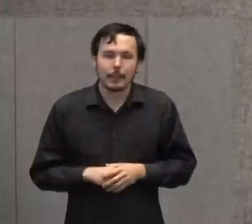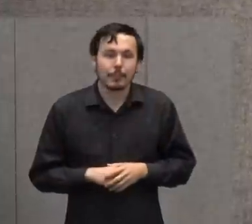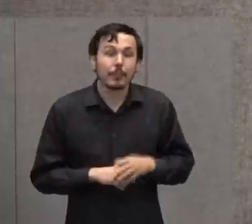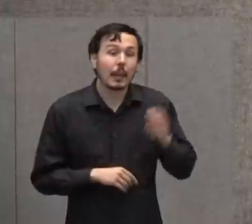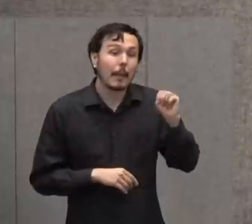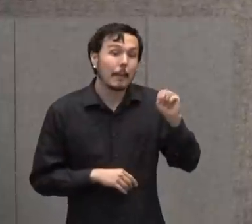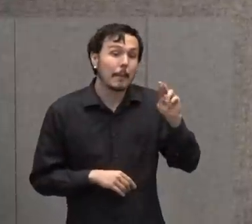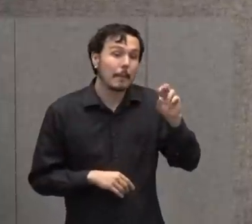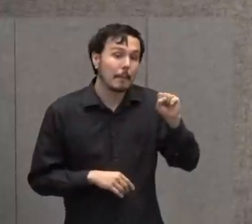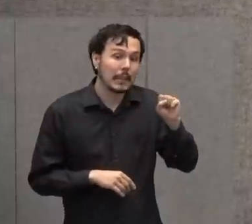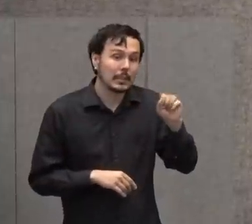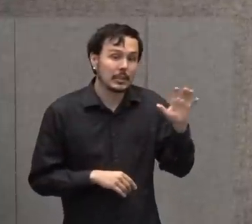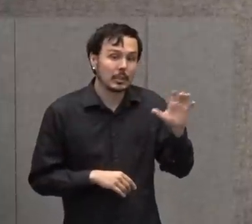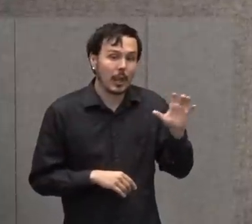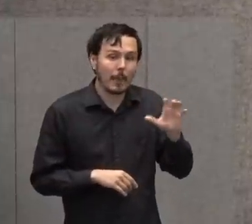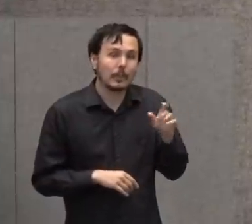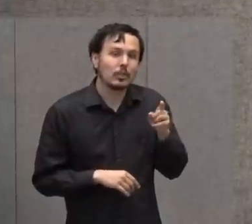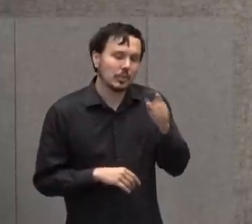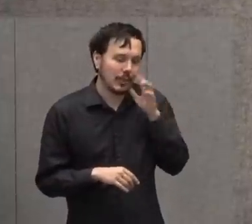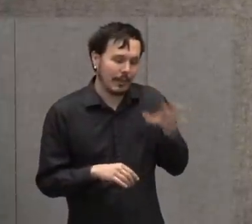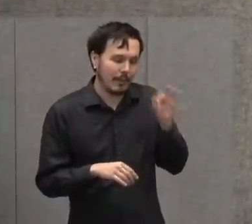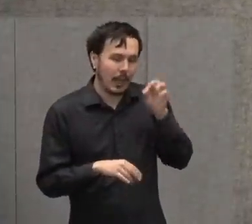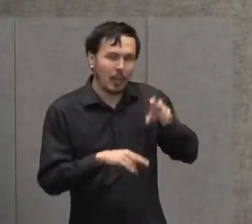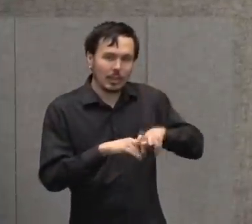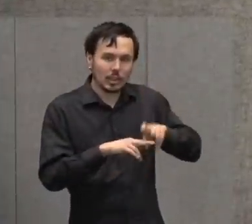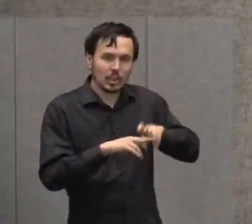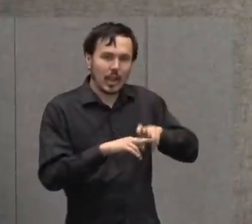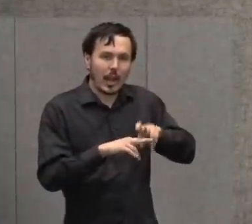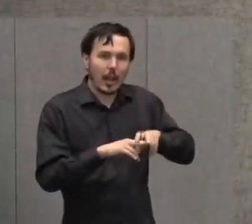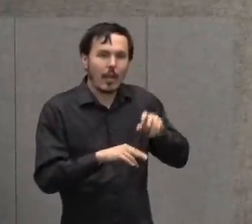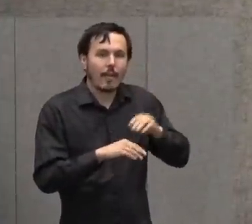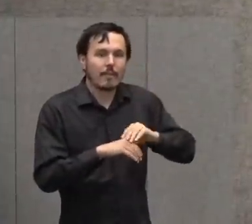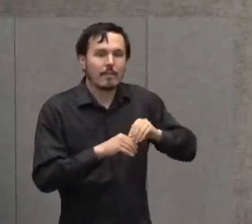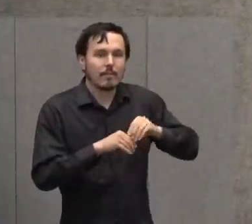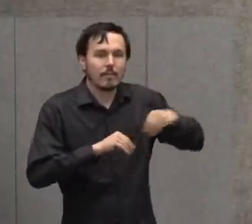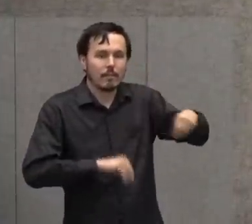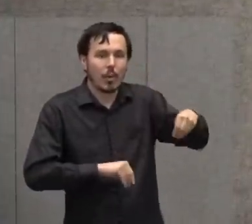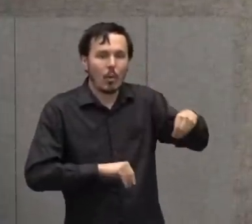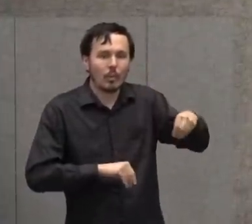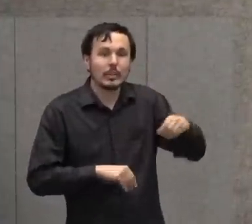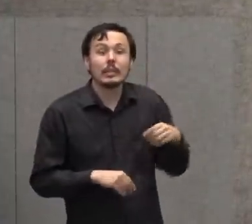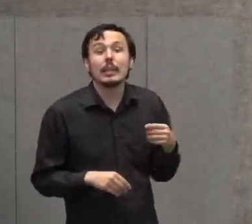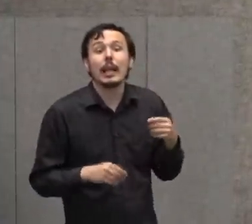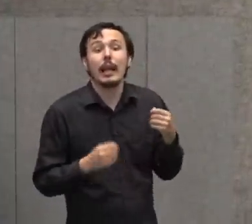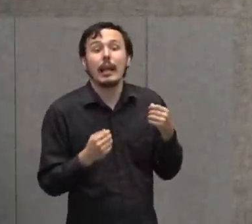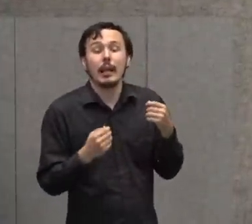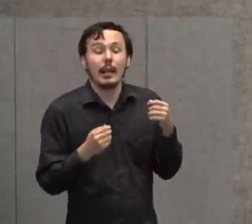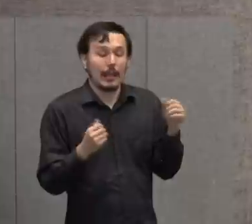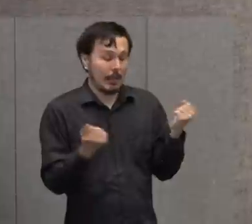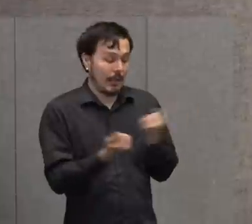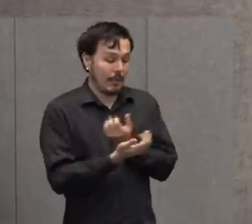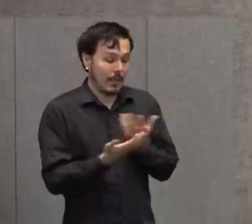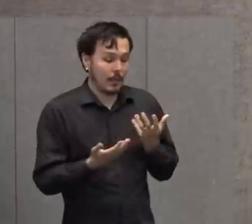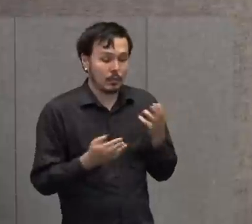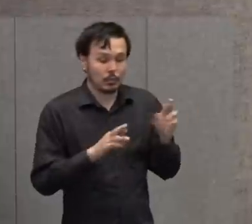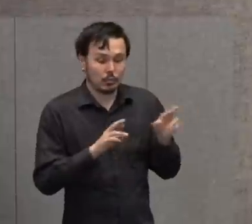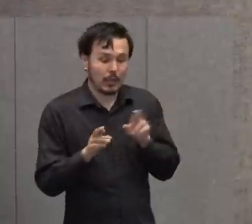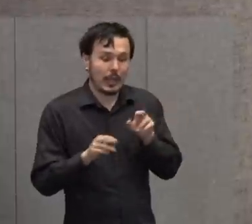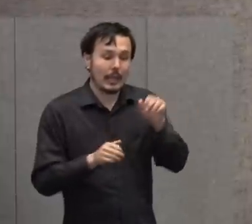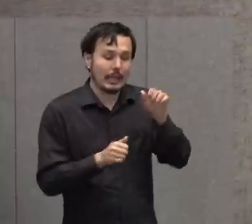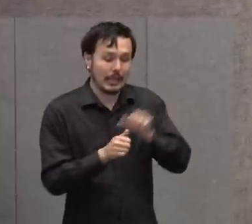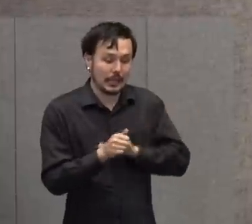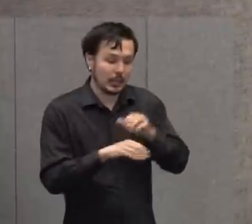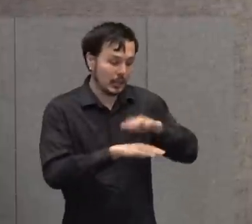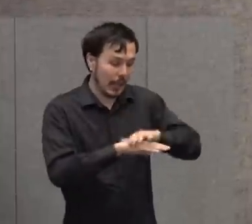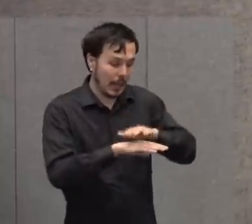Mrs. Comfort found a folding chair. See, there she's got it. Now the tables were ready. Each had 4 place settings,